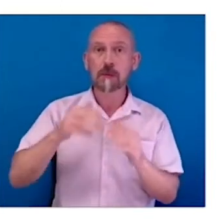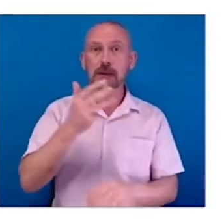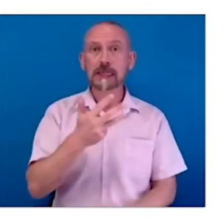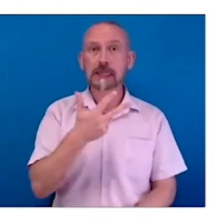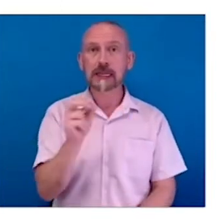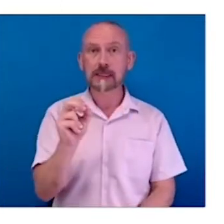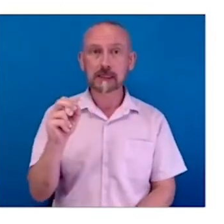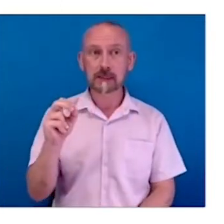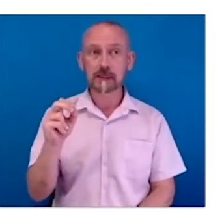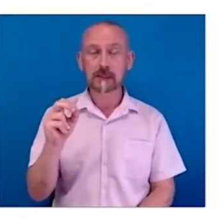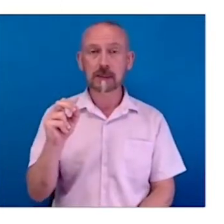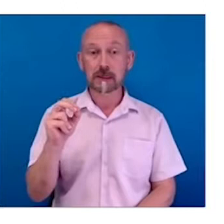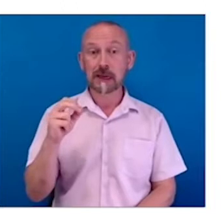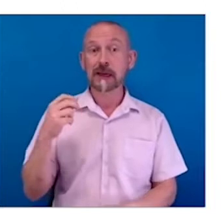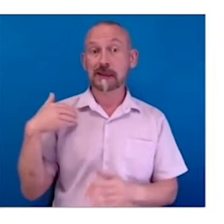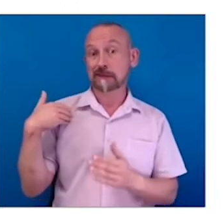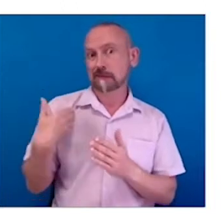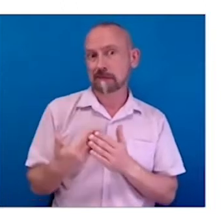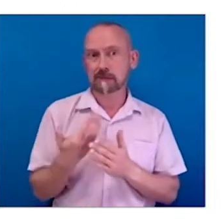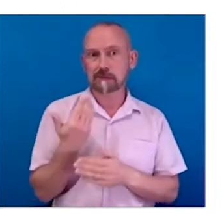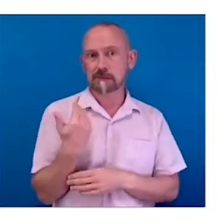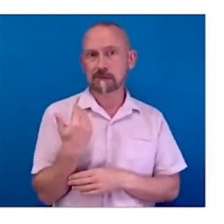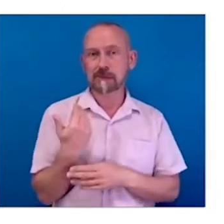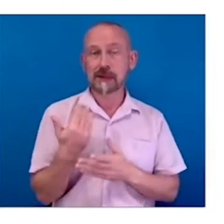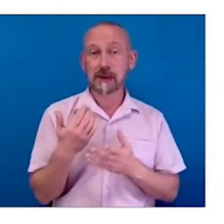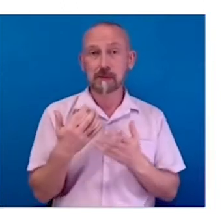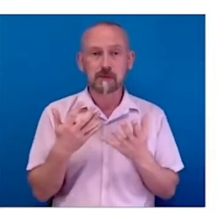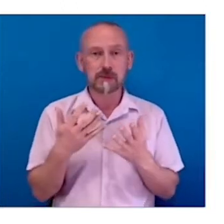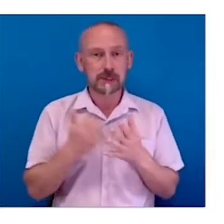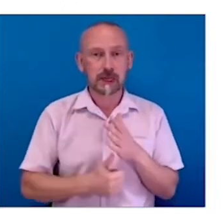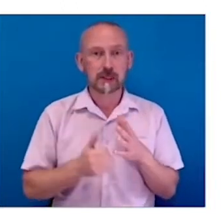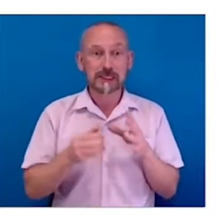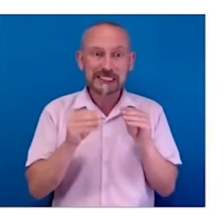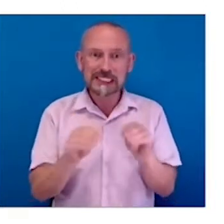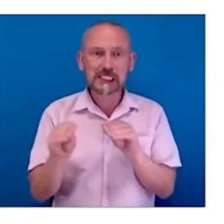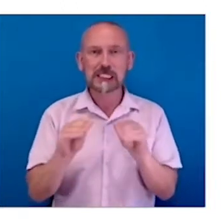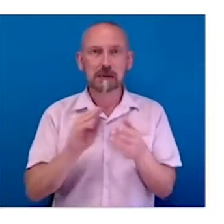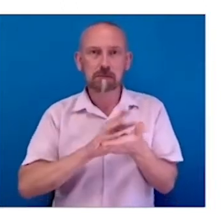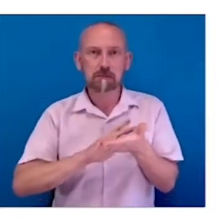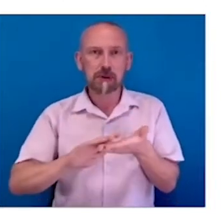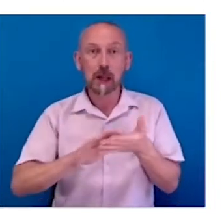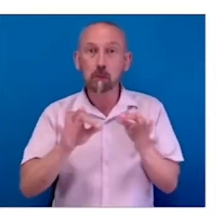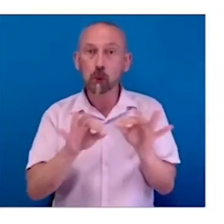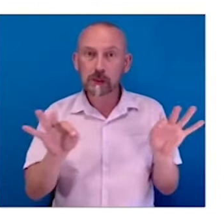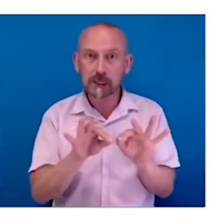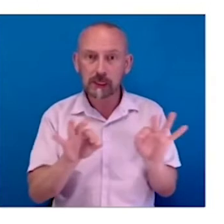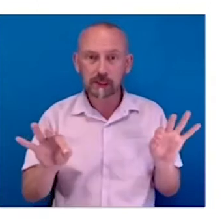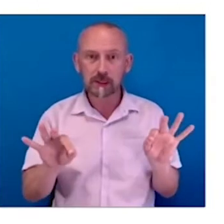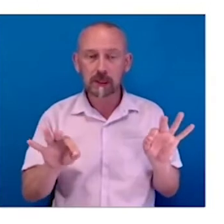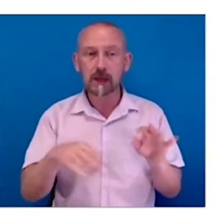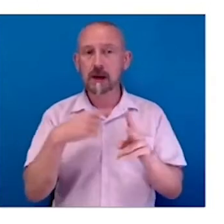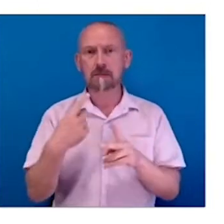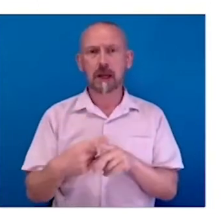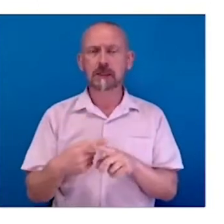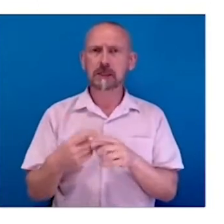the teaching of the Braille music code and also collaborating with musical colleagues on UKAAF on